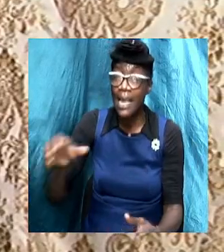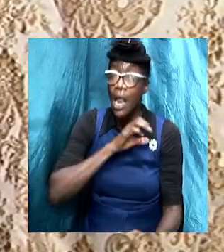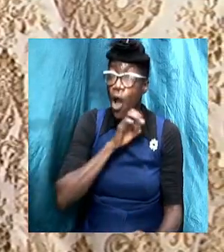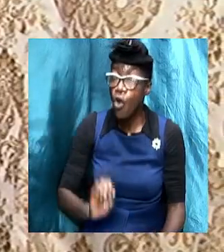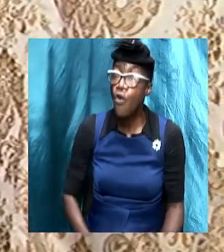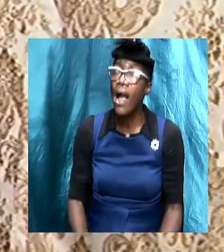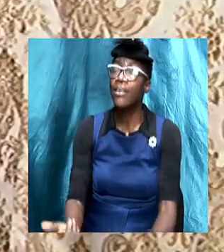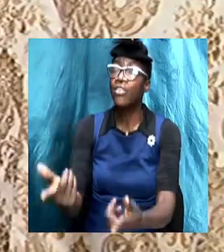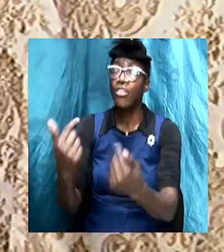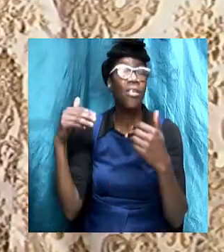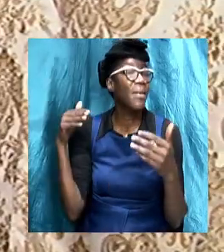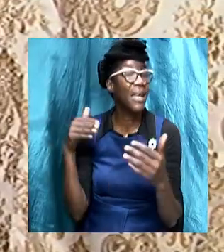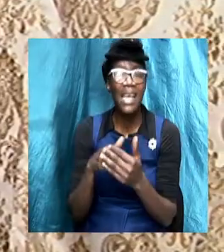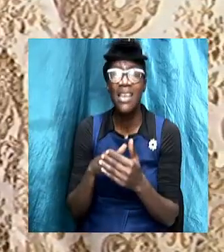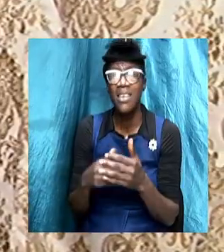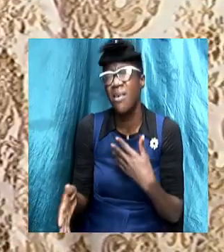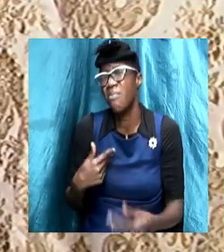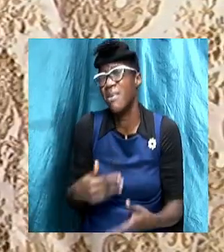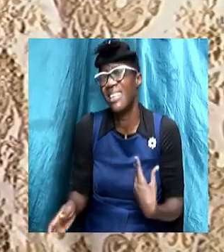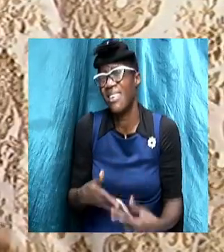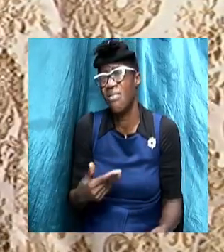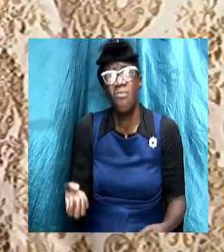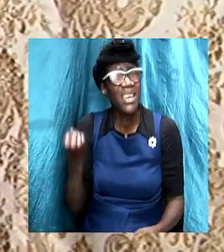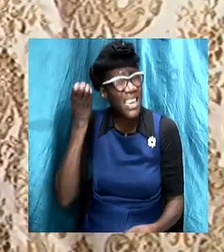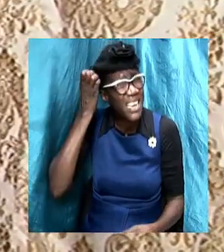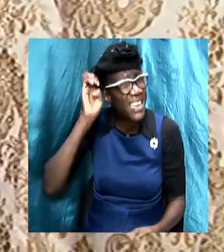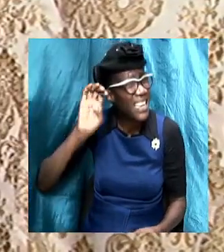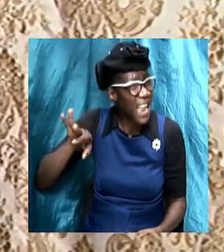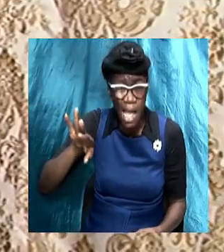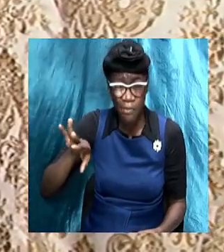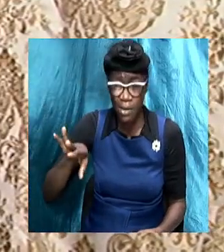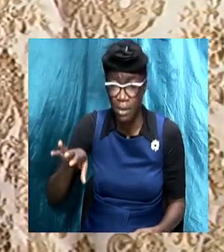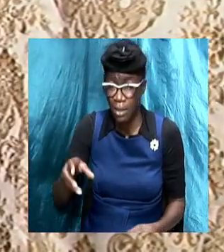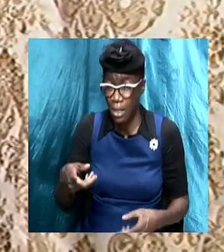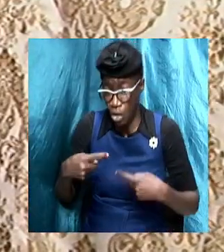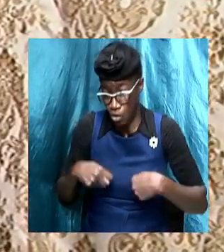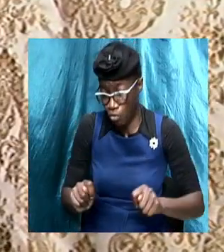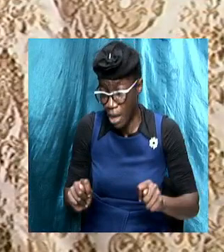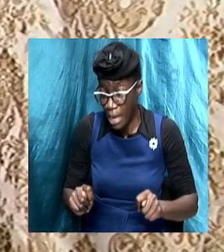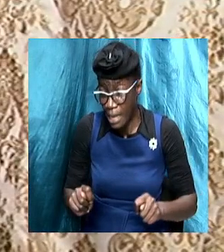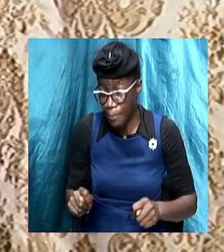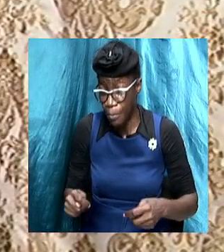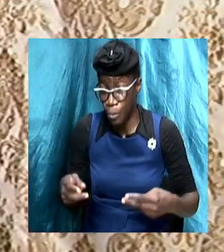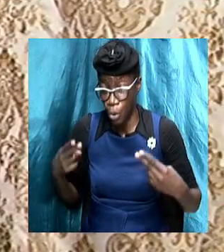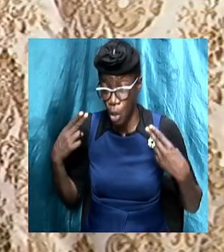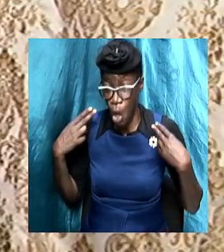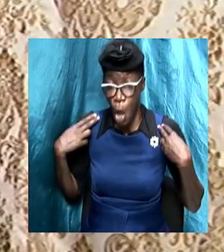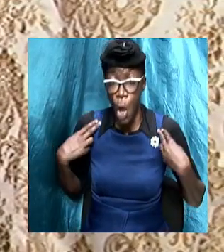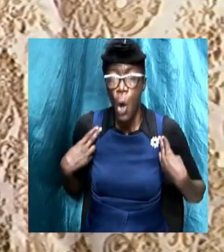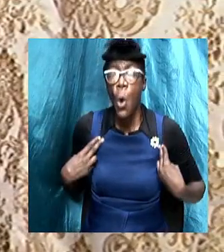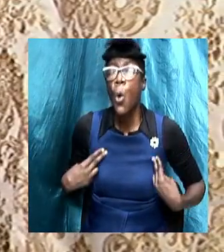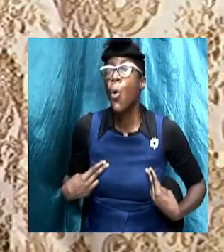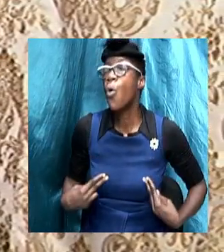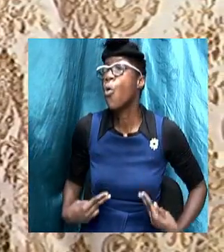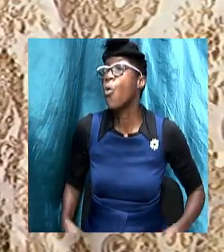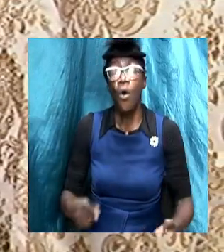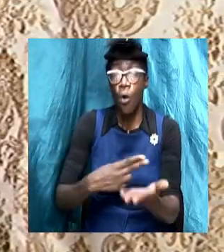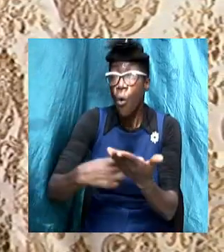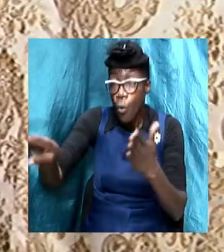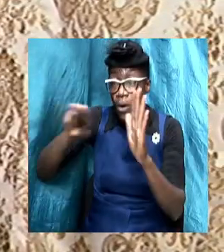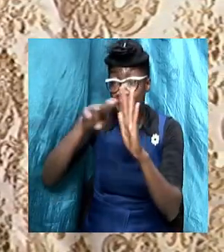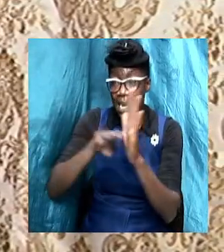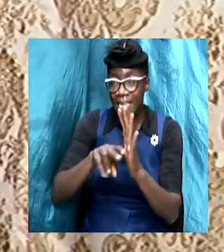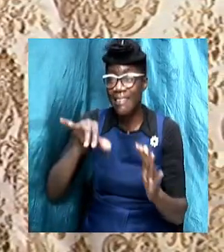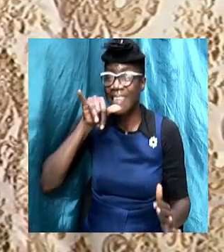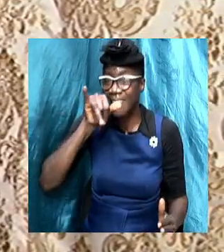matter what the devil tries to put in, holiness is still in style. No matter what the devil